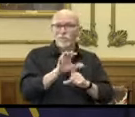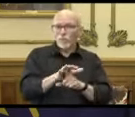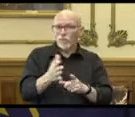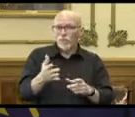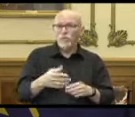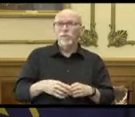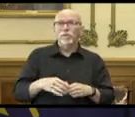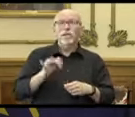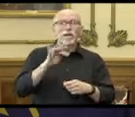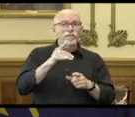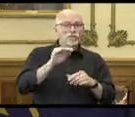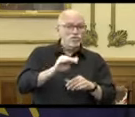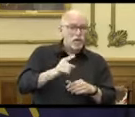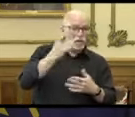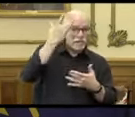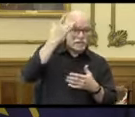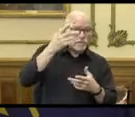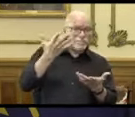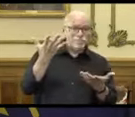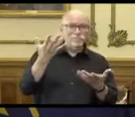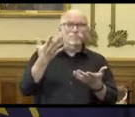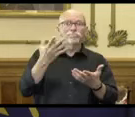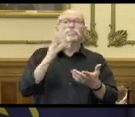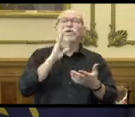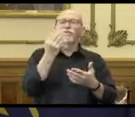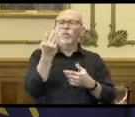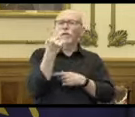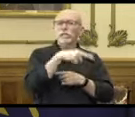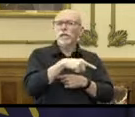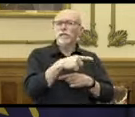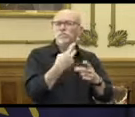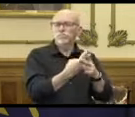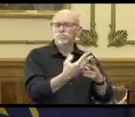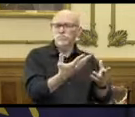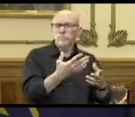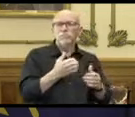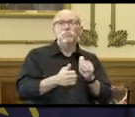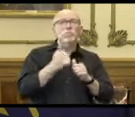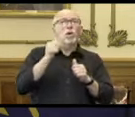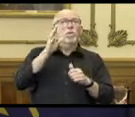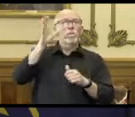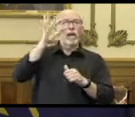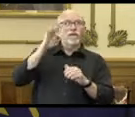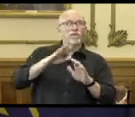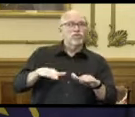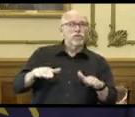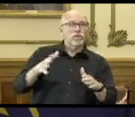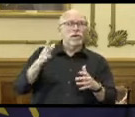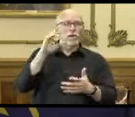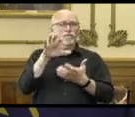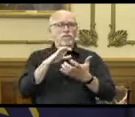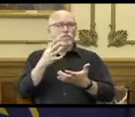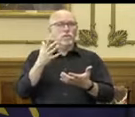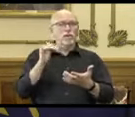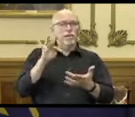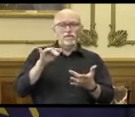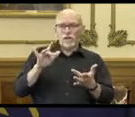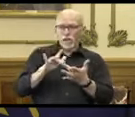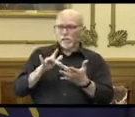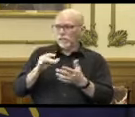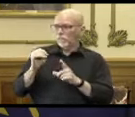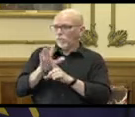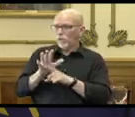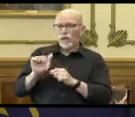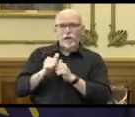a symptomatic child for up to 14 days. I think most parents of school-aged children are confused and worried about contact exposure and